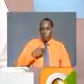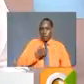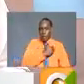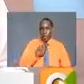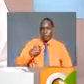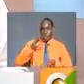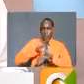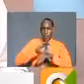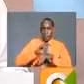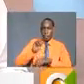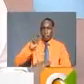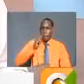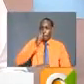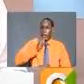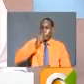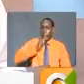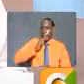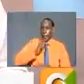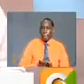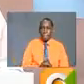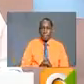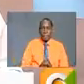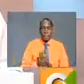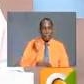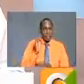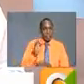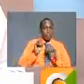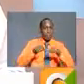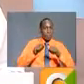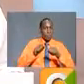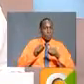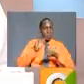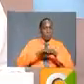Diocese of Arusha, Tanzania. Just in case. Good night.